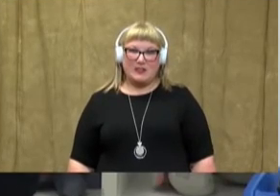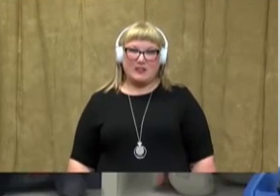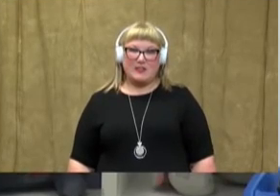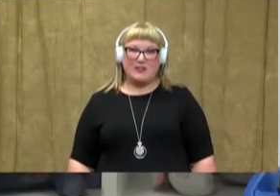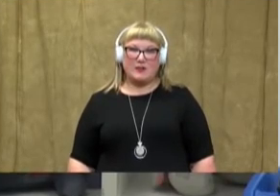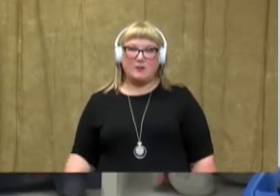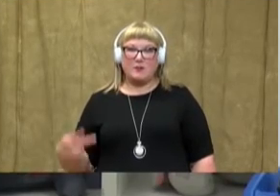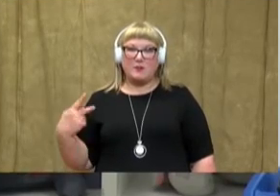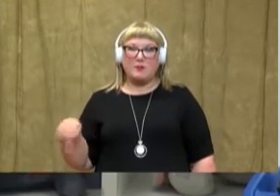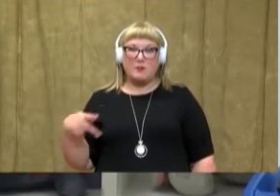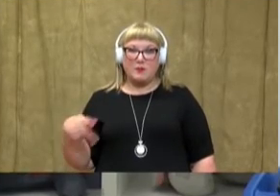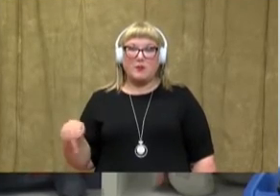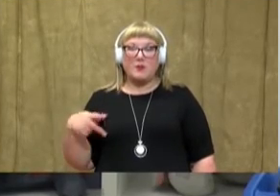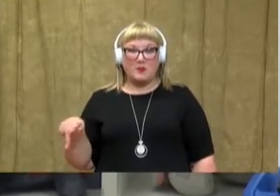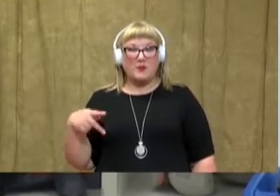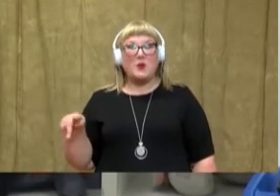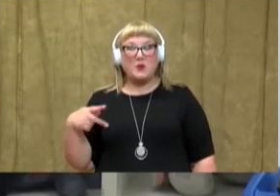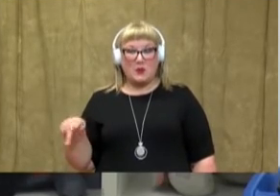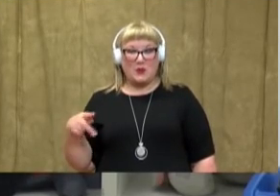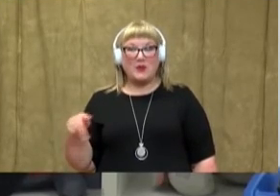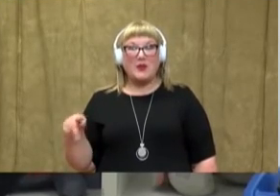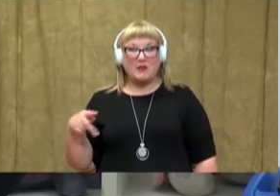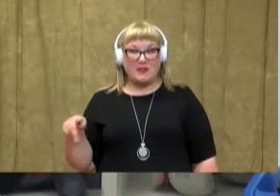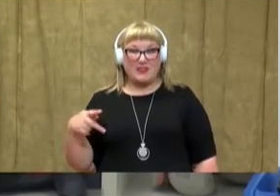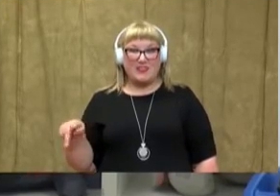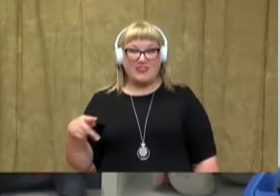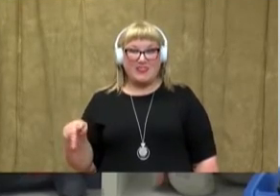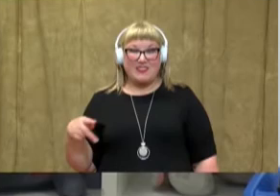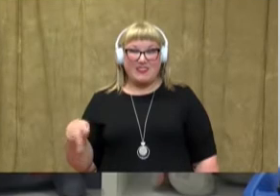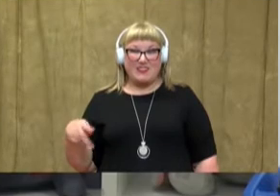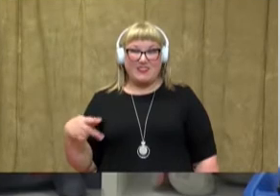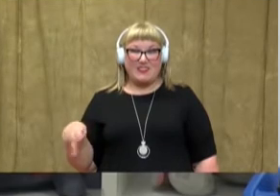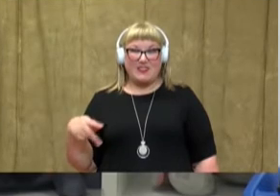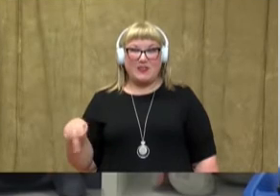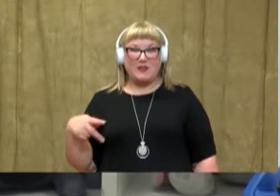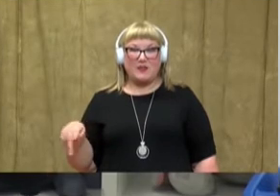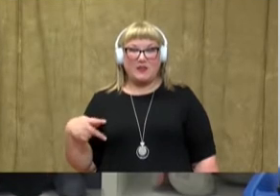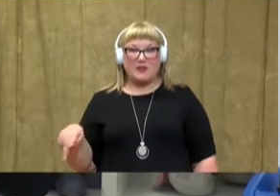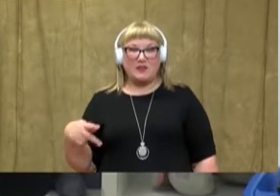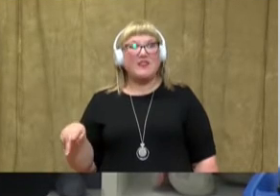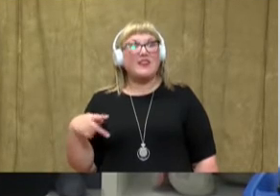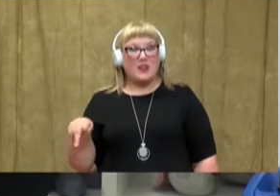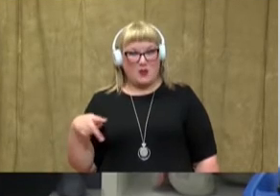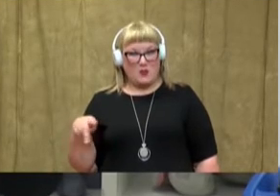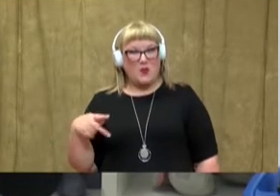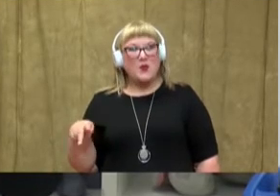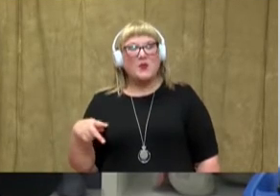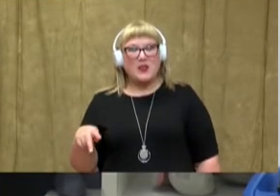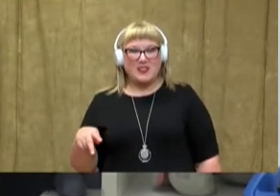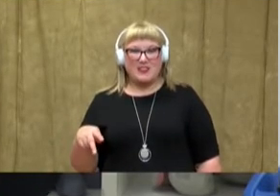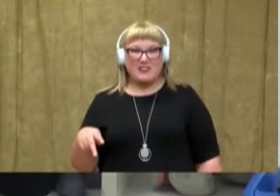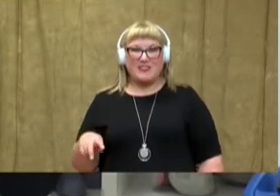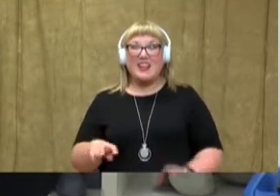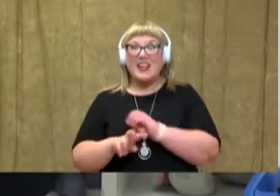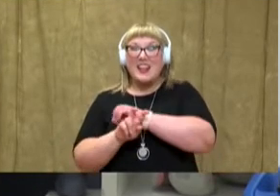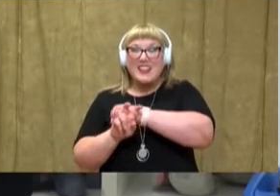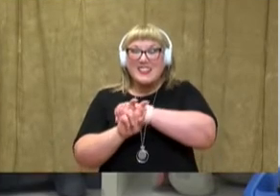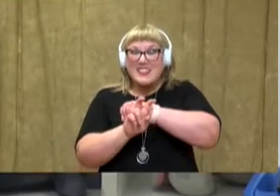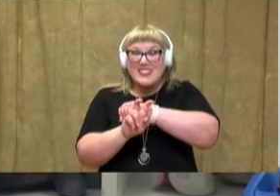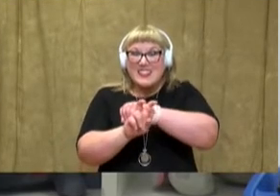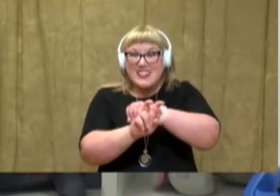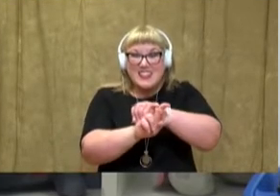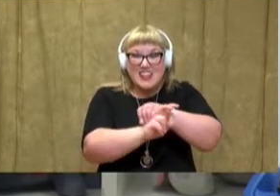green. Purple. Purple es morado. Make a P. Purple es morado. The